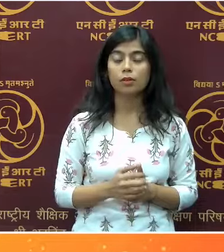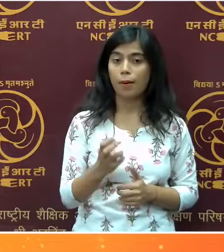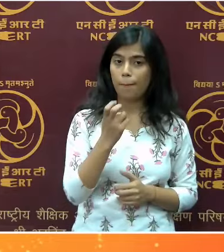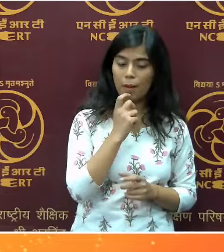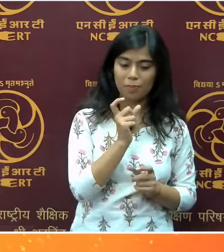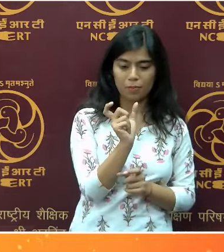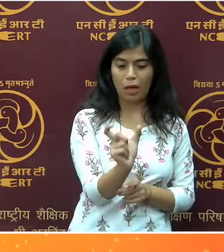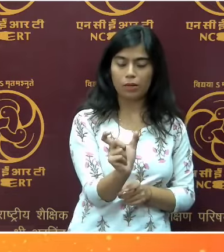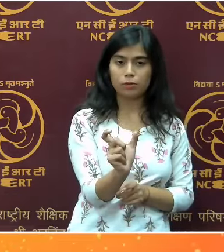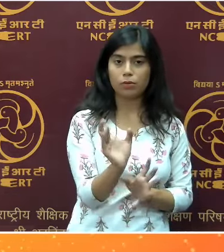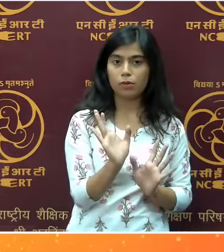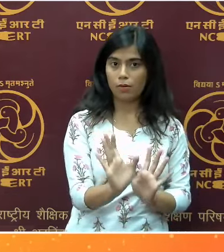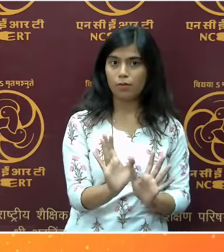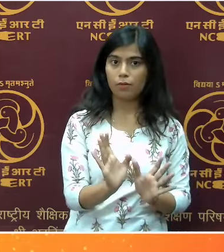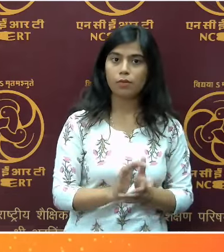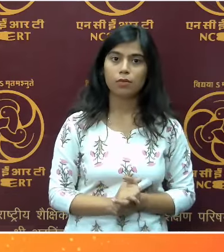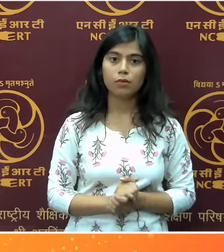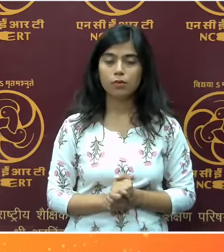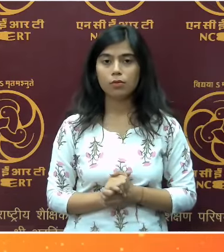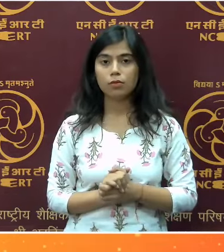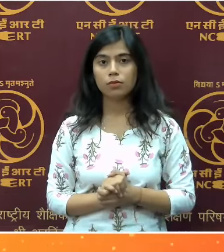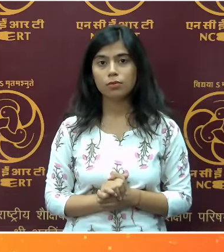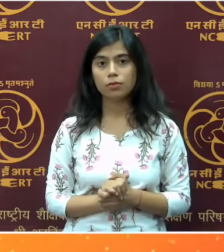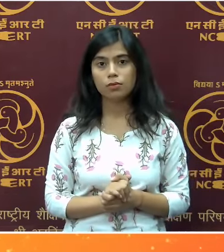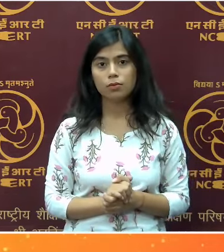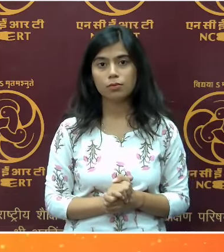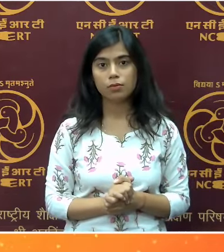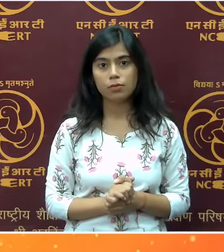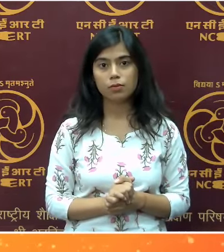there, one resistance is there.